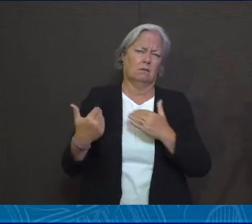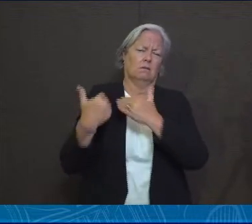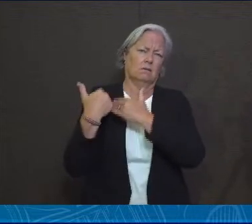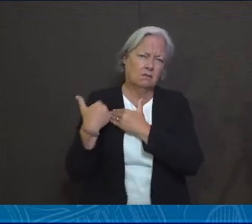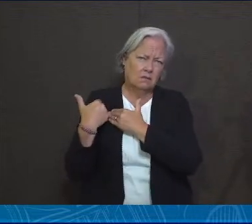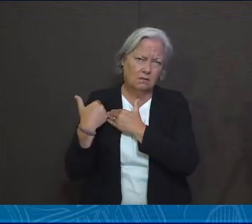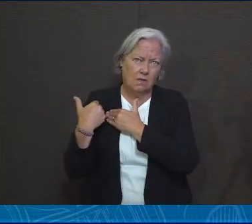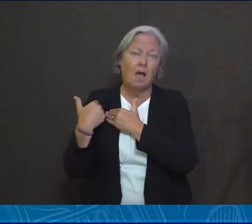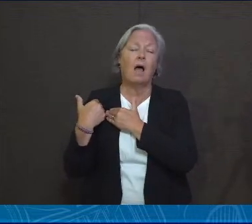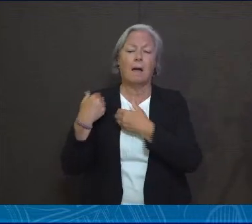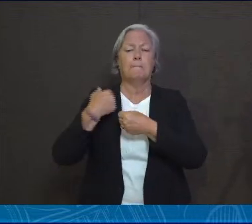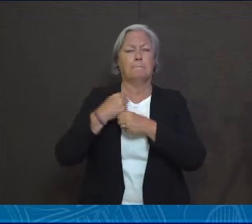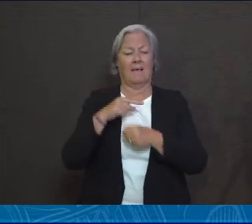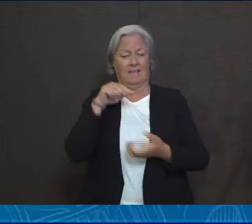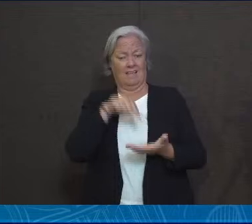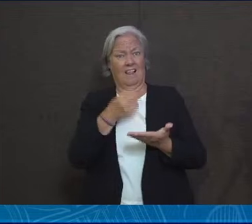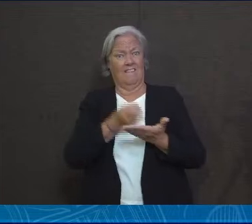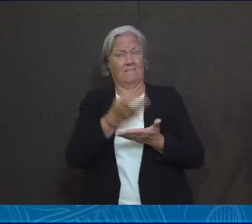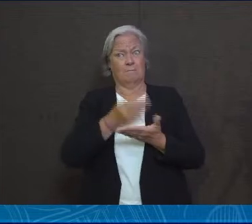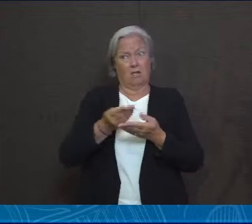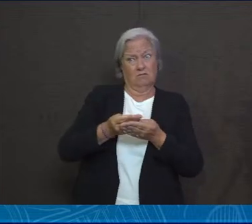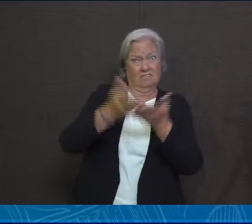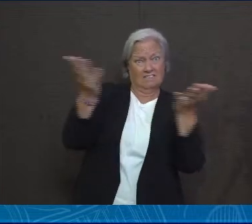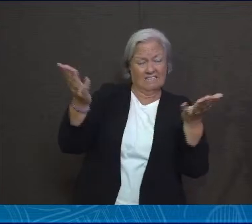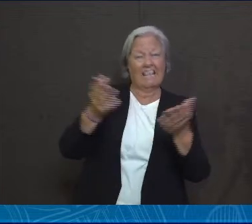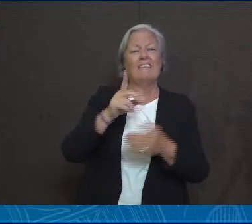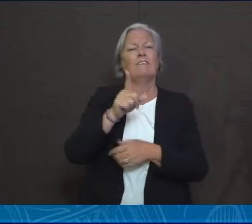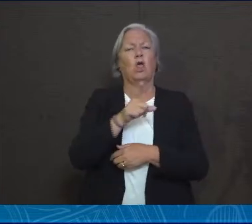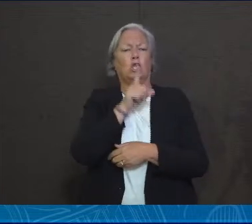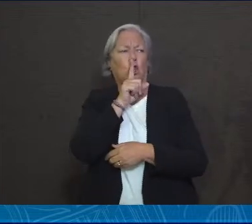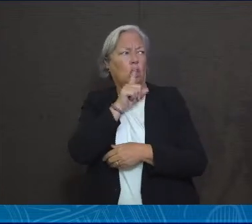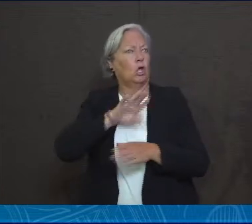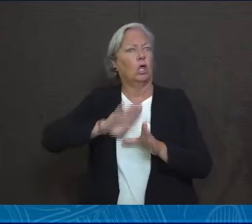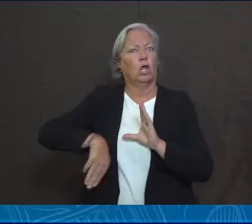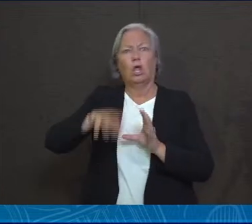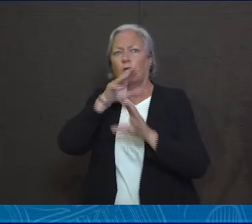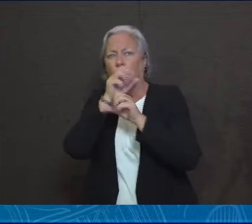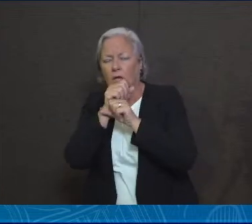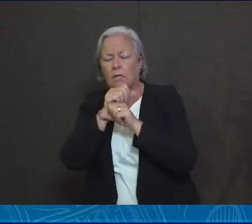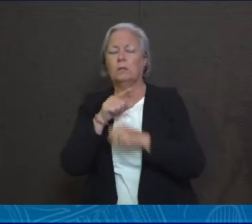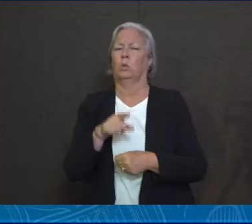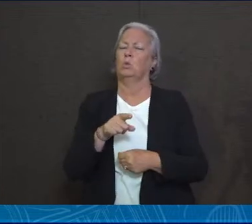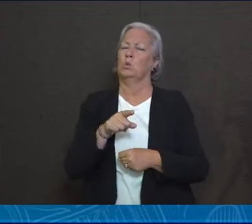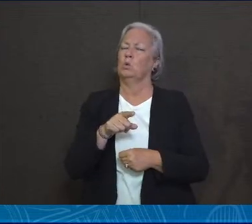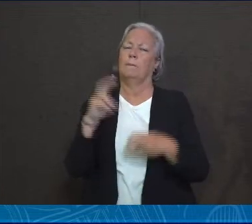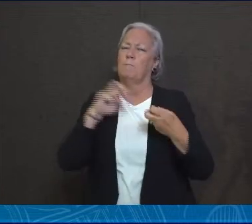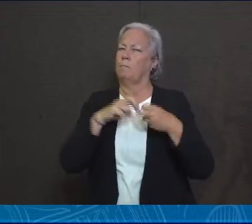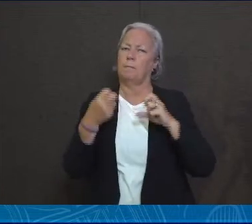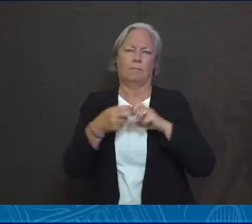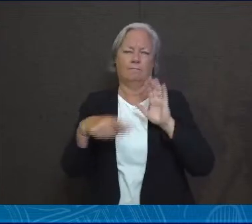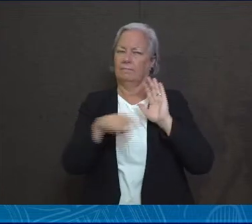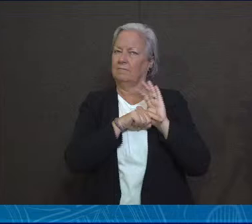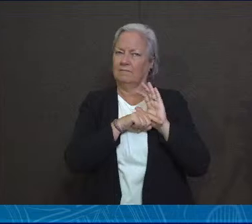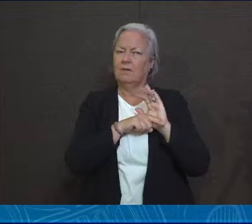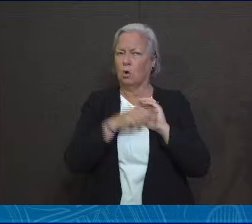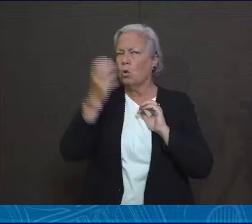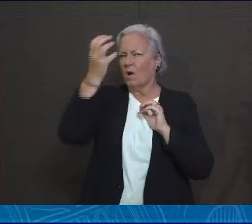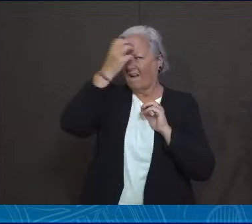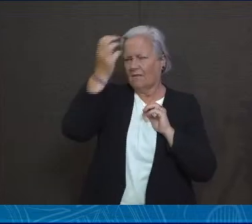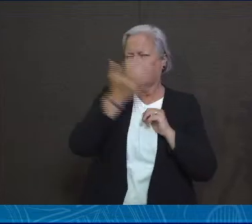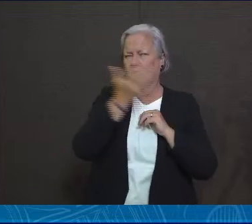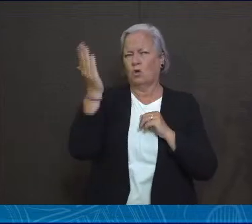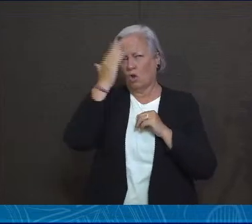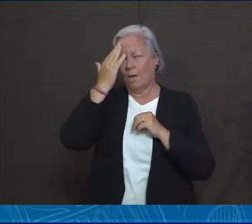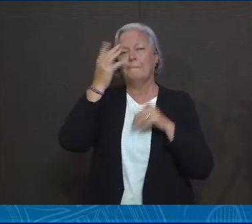raise awareness and that misinformation, disinformation is an actual issue. And I think that's on every government's agenda and radar